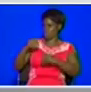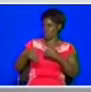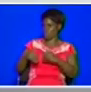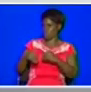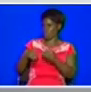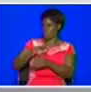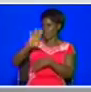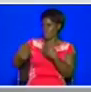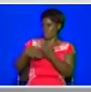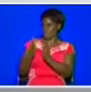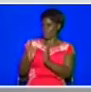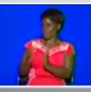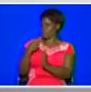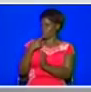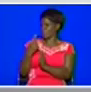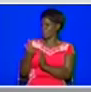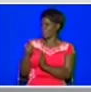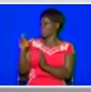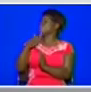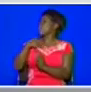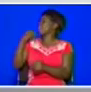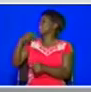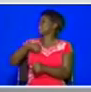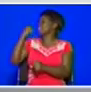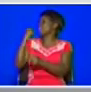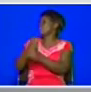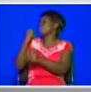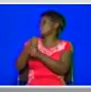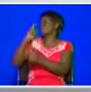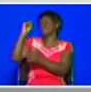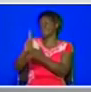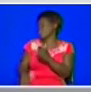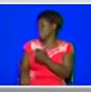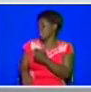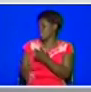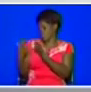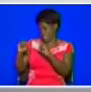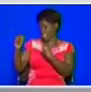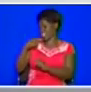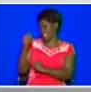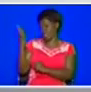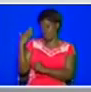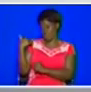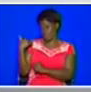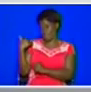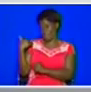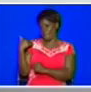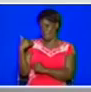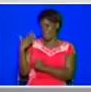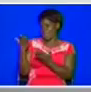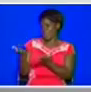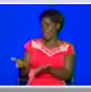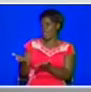you know, everybody quotes the president as saying, "Munataka nifanya nini?" He claims he's done everything he can within the limits of the Constitution and says it is up